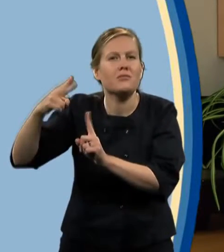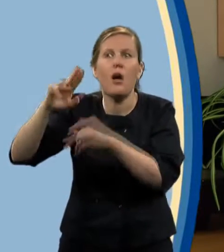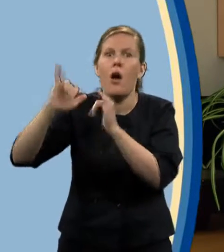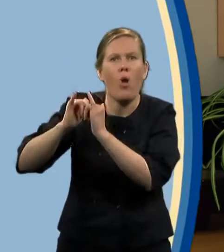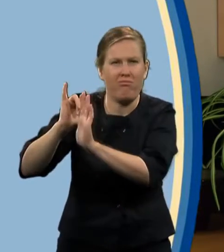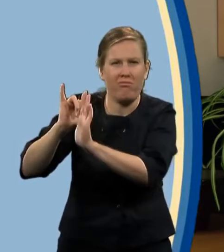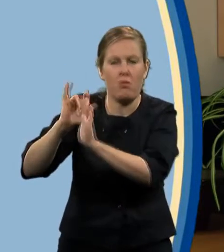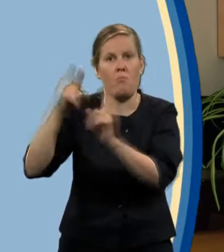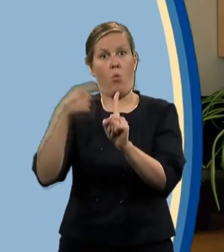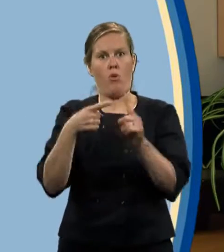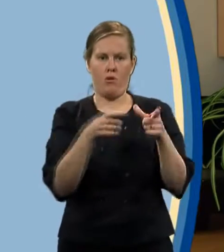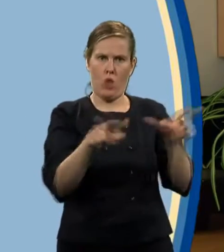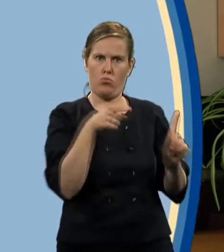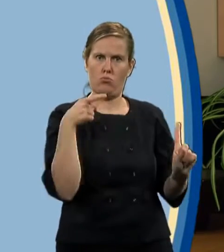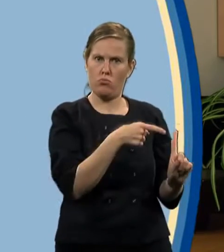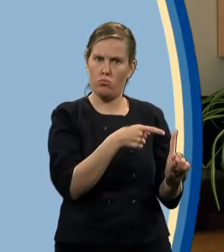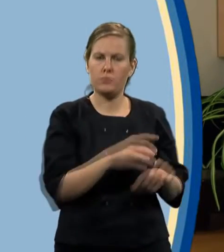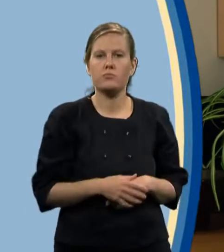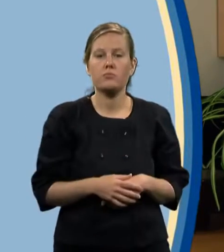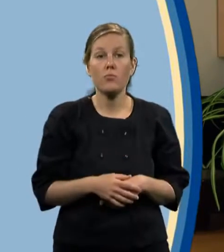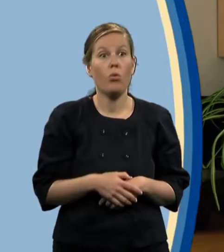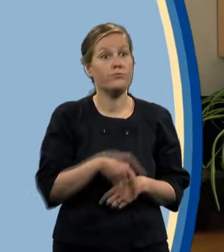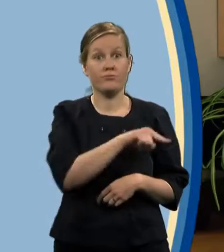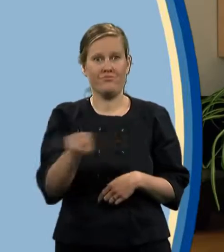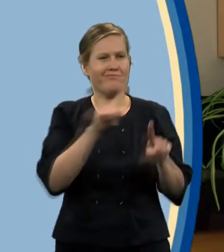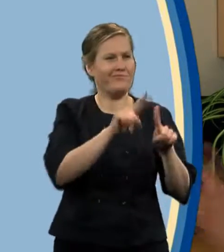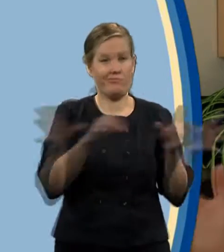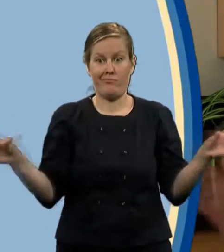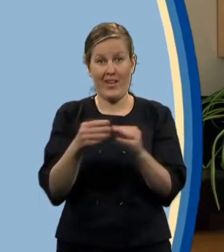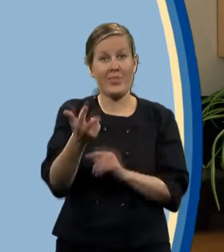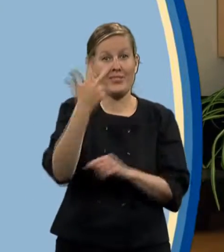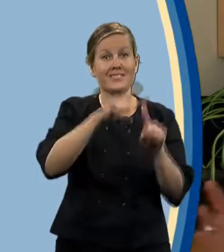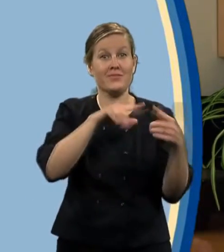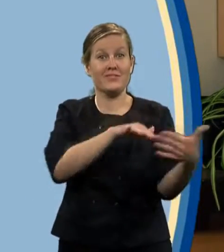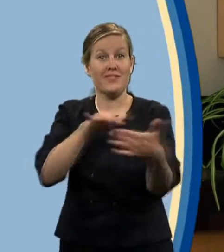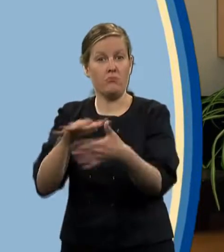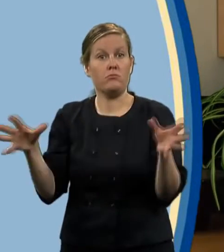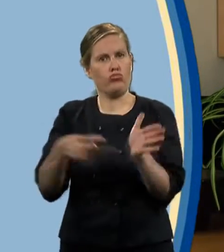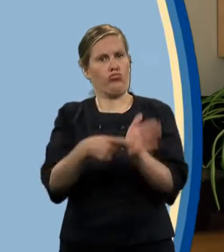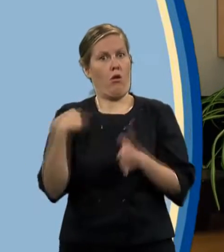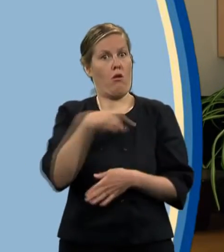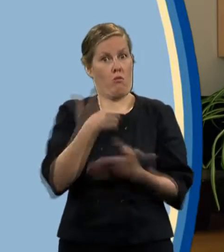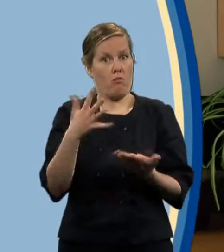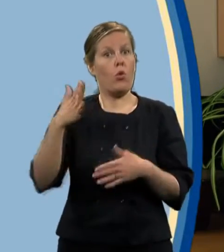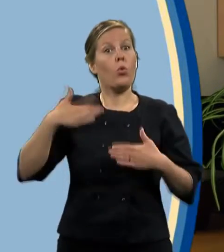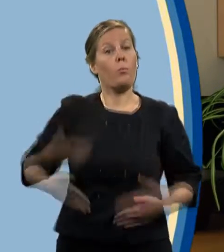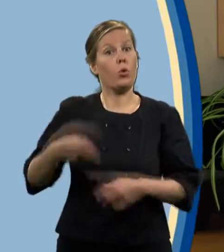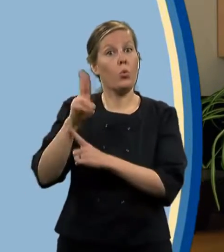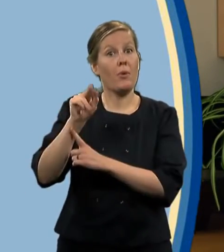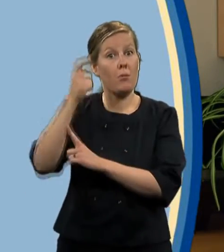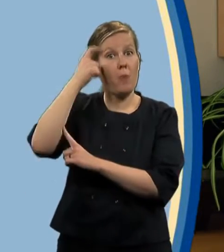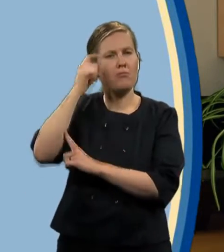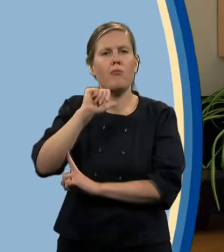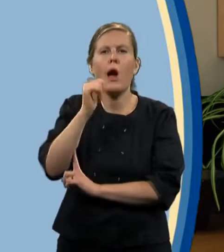the presence of speech, not the modality. In fact, what these studies, these three groups of studies taught us collectively is